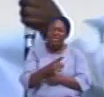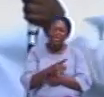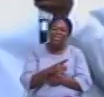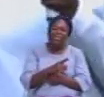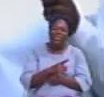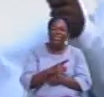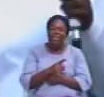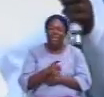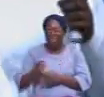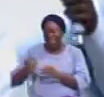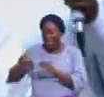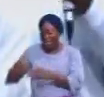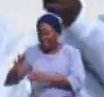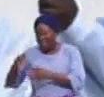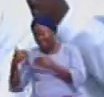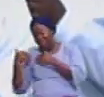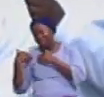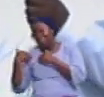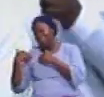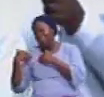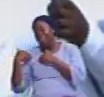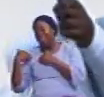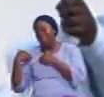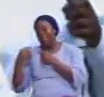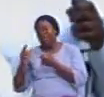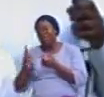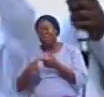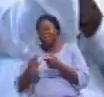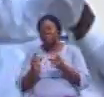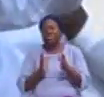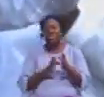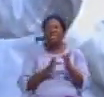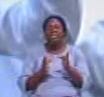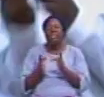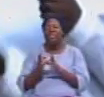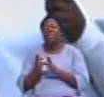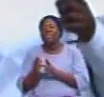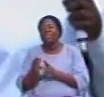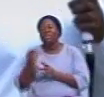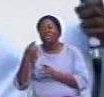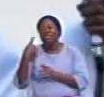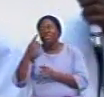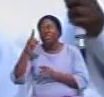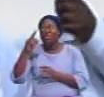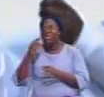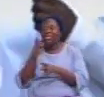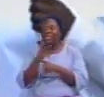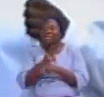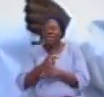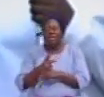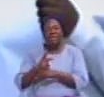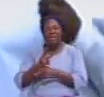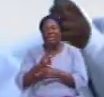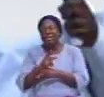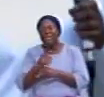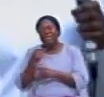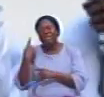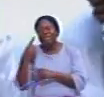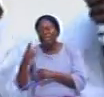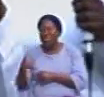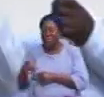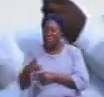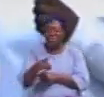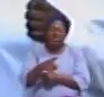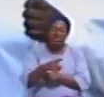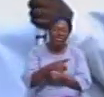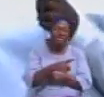you. Cast your problems unto Jesus, for he cares